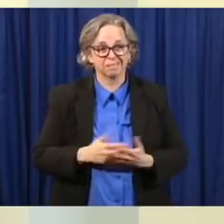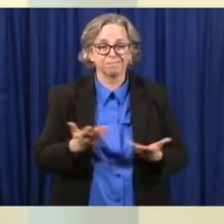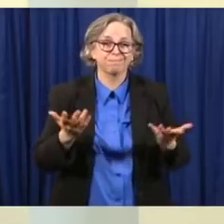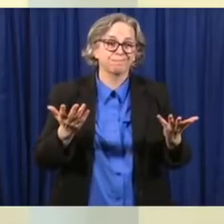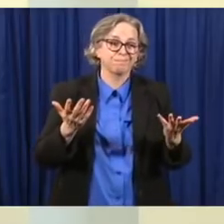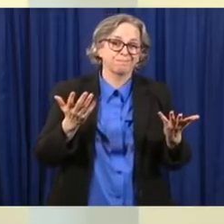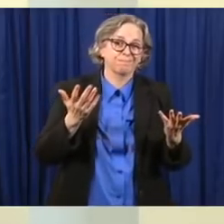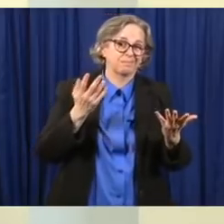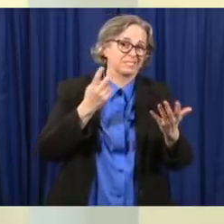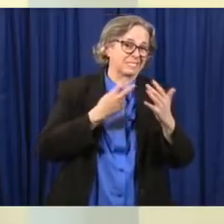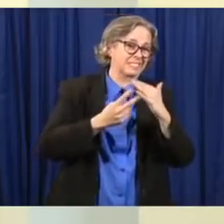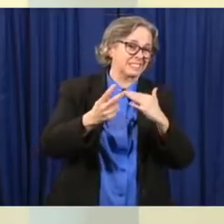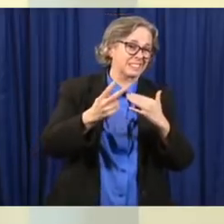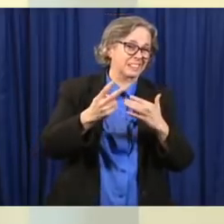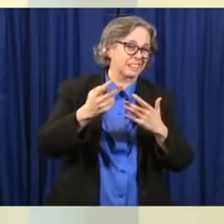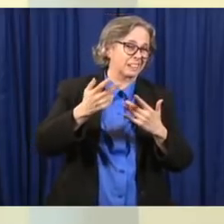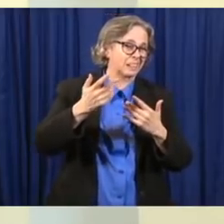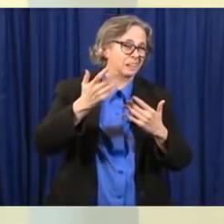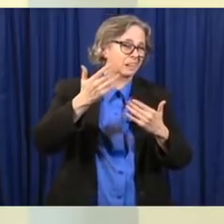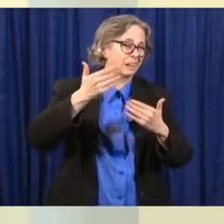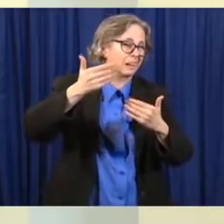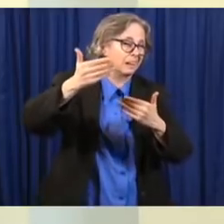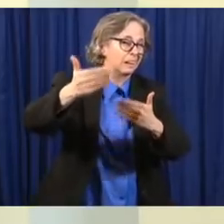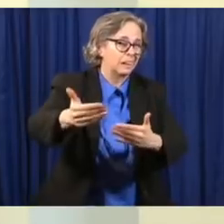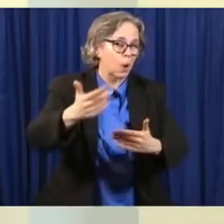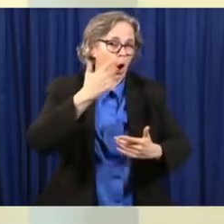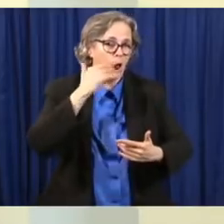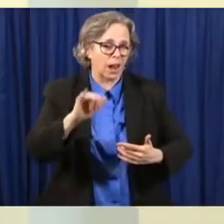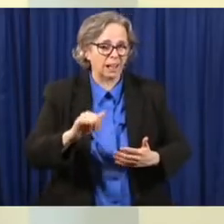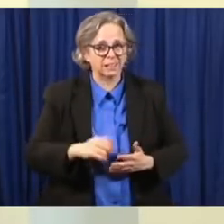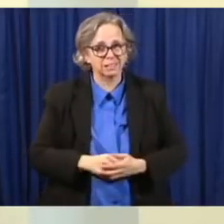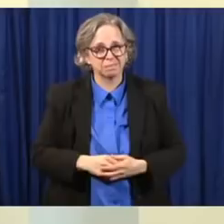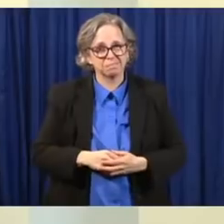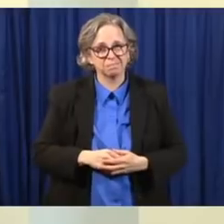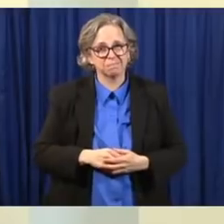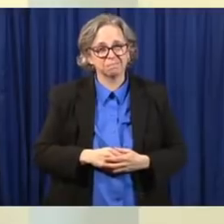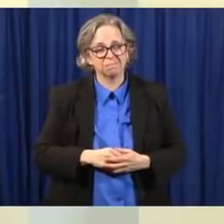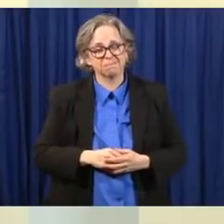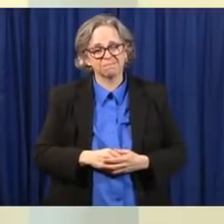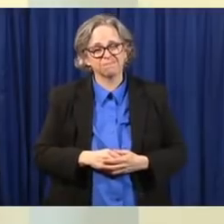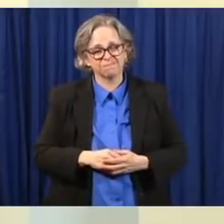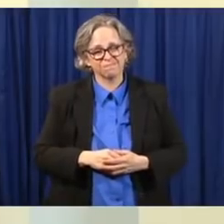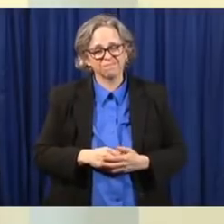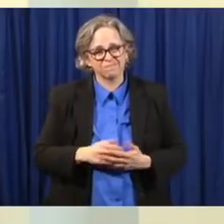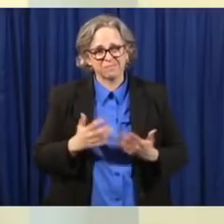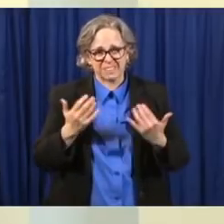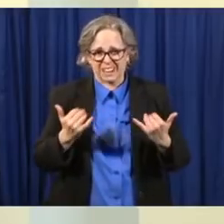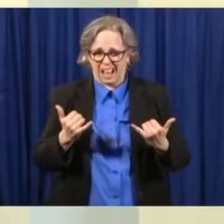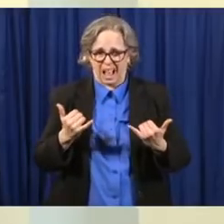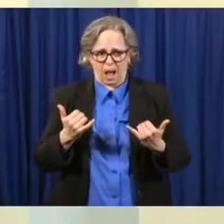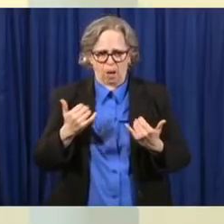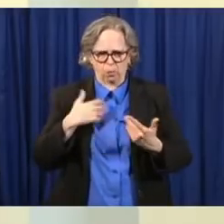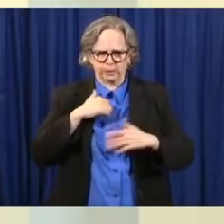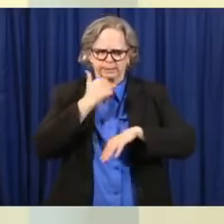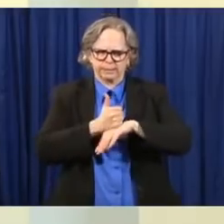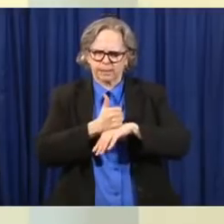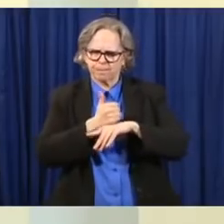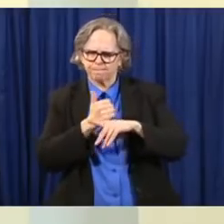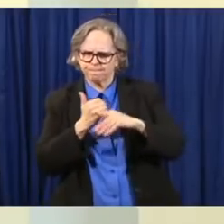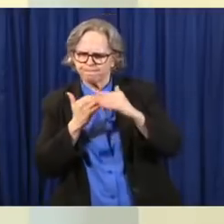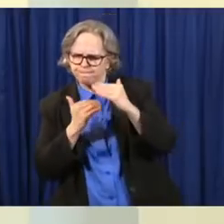what we're really talking about is sort of loosening the norm we're in now. I think that's a better way to think of